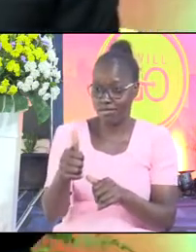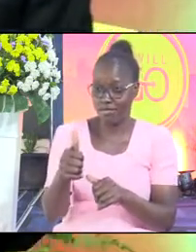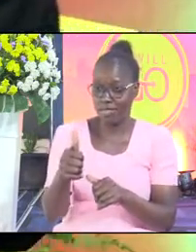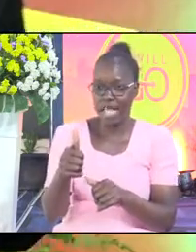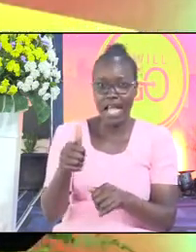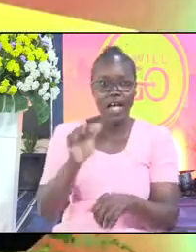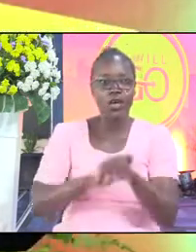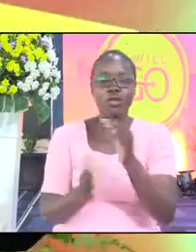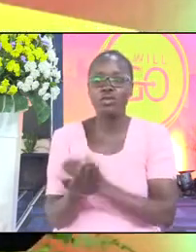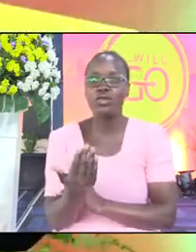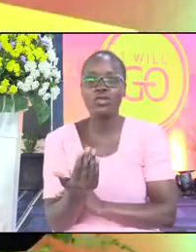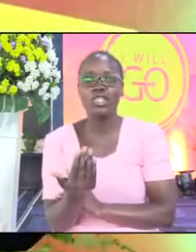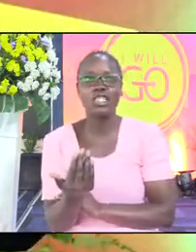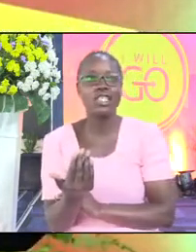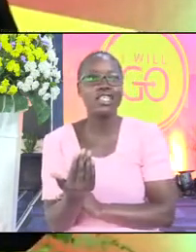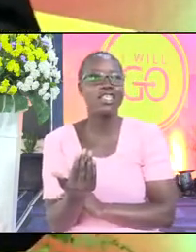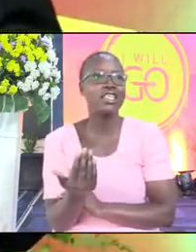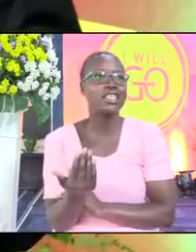Habari asubuhi.